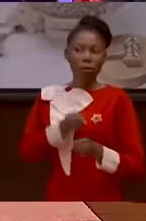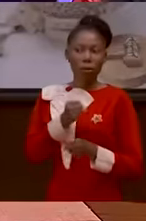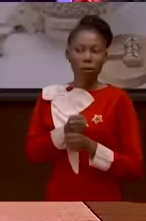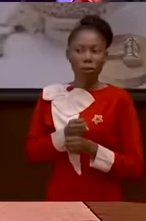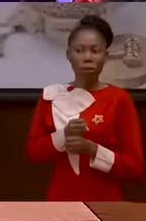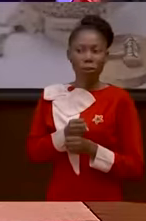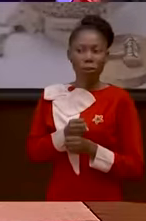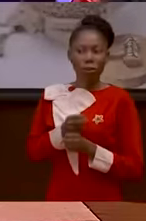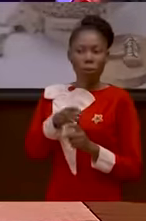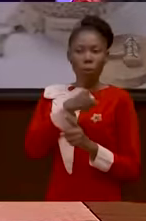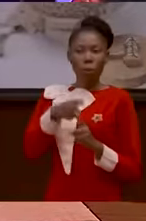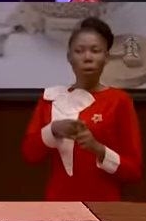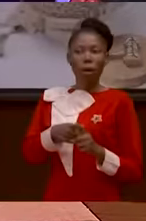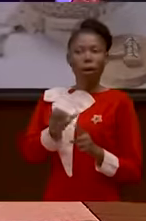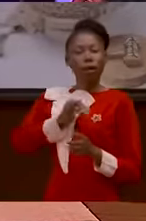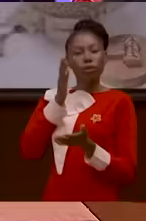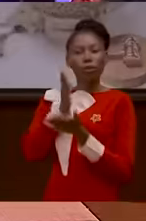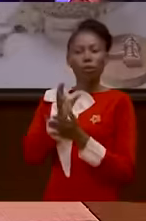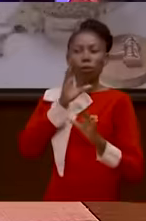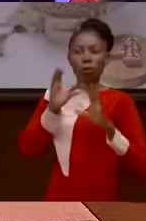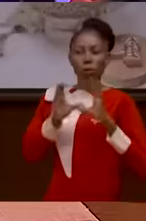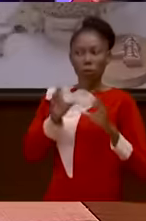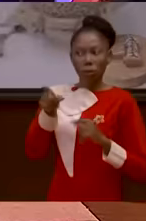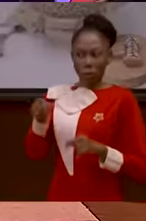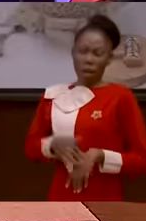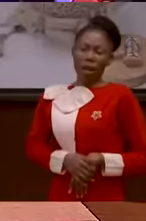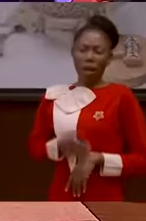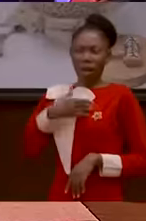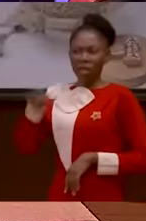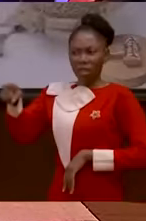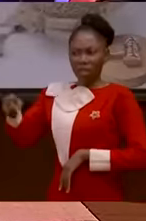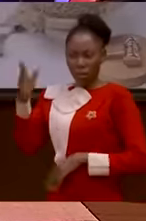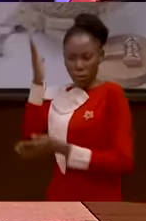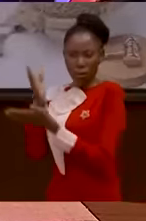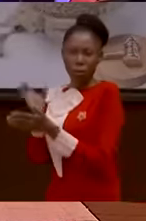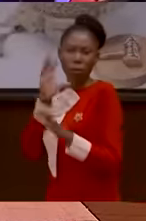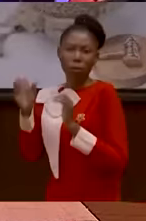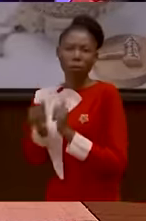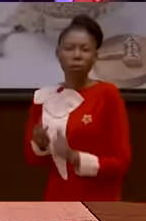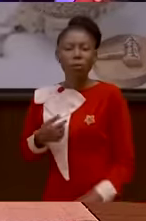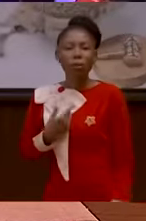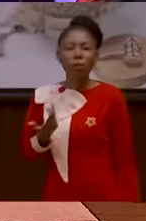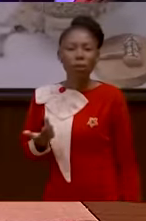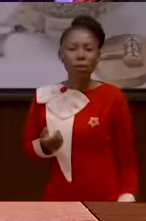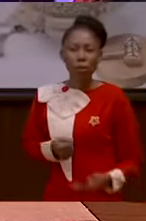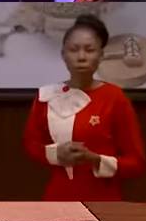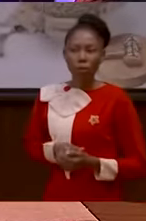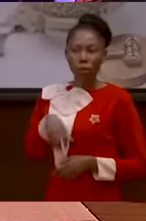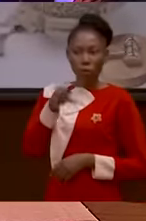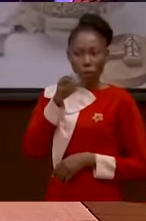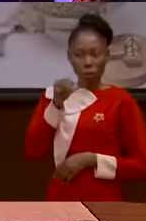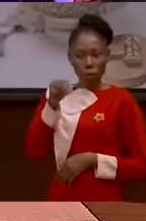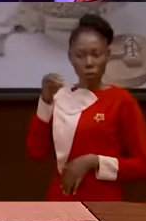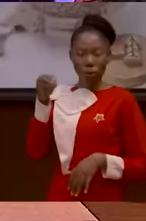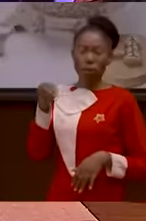November last year. So when I told, when I stopped talking to him, to like, he just composed himself. He didn't talk to me again. So around December, I went to